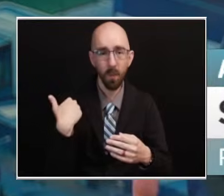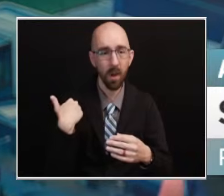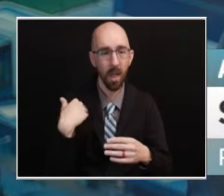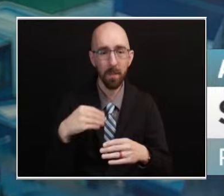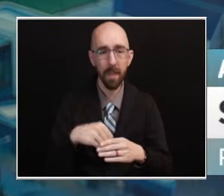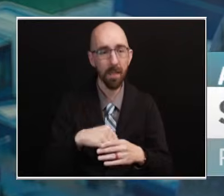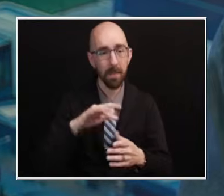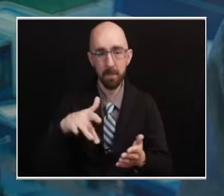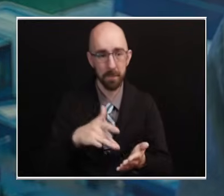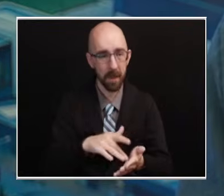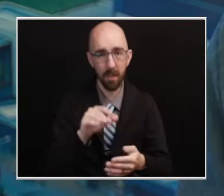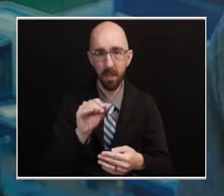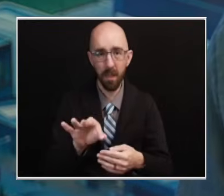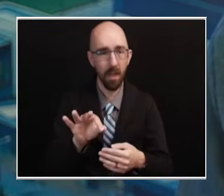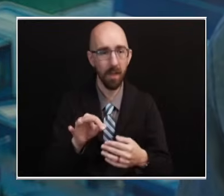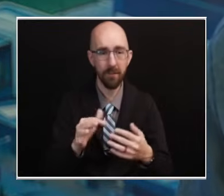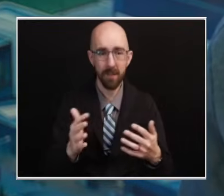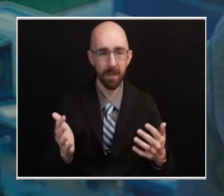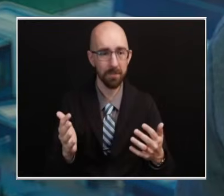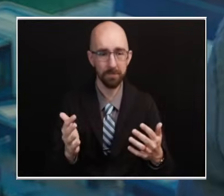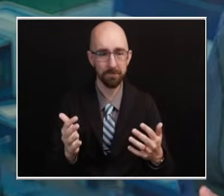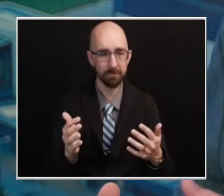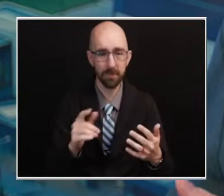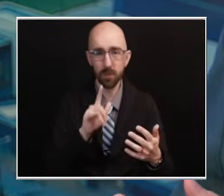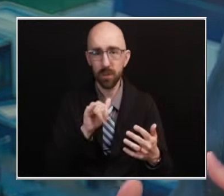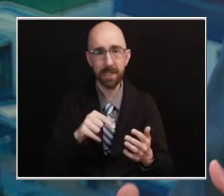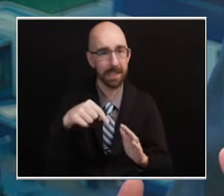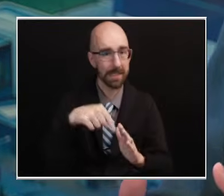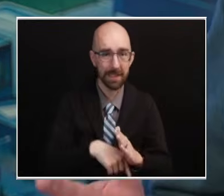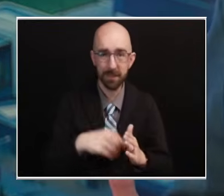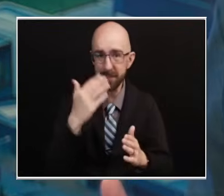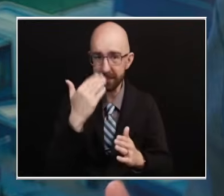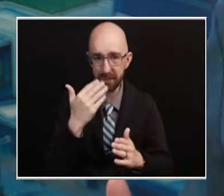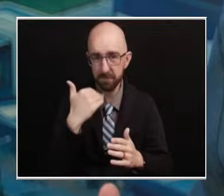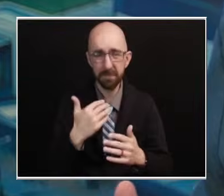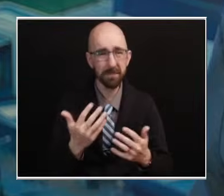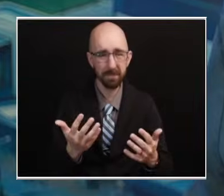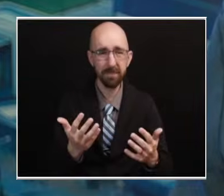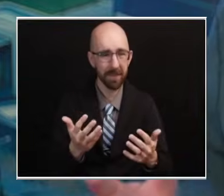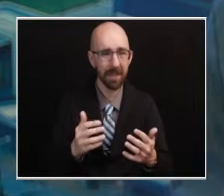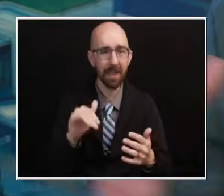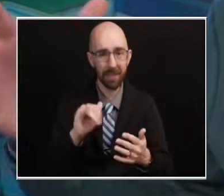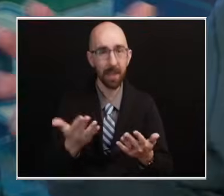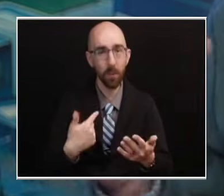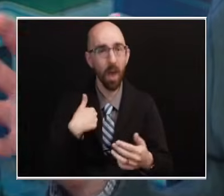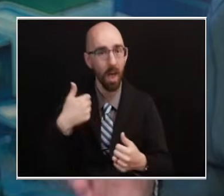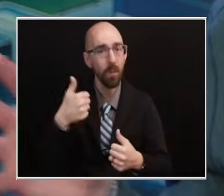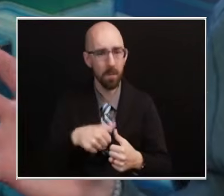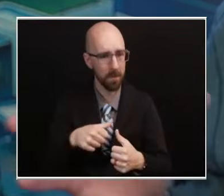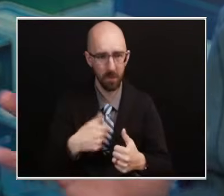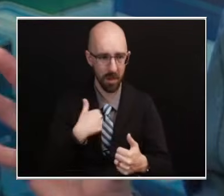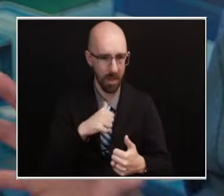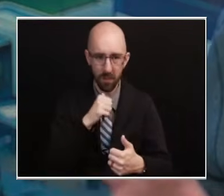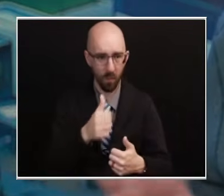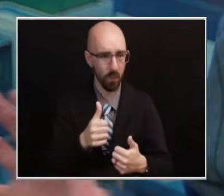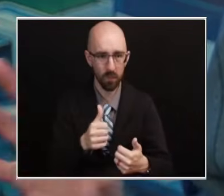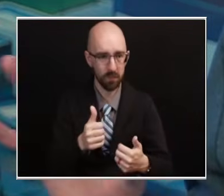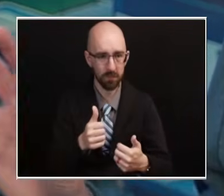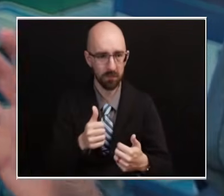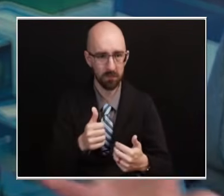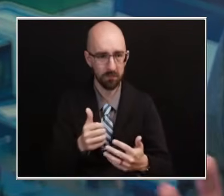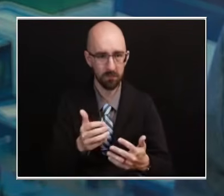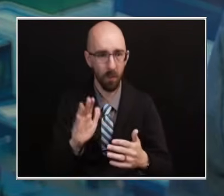middle of, really deep sleep. Is that's what I remember. I don't. All this stuff that